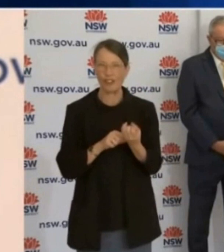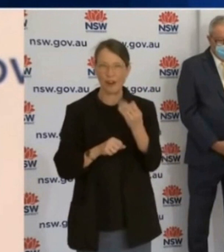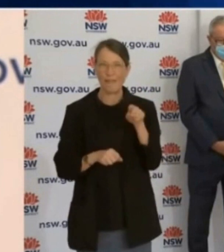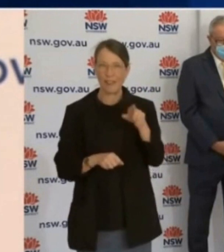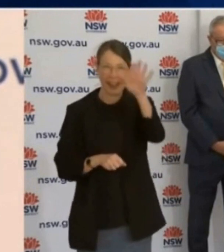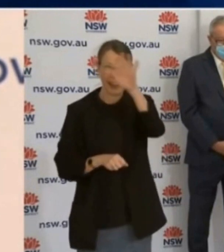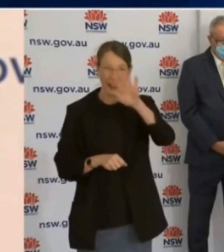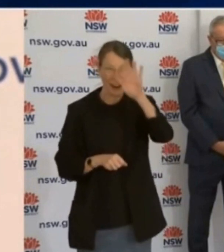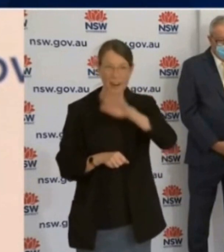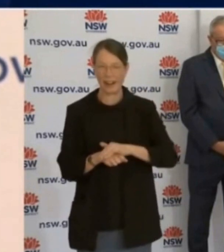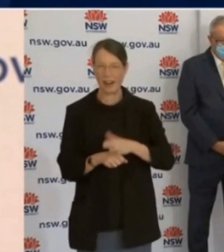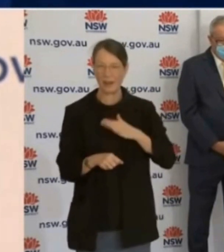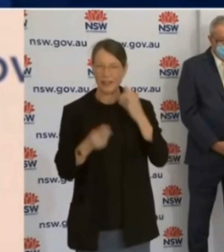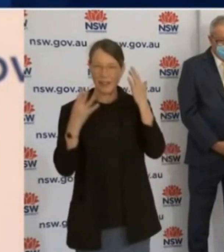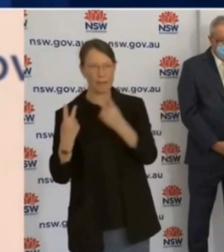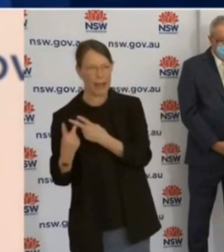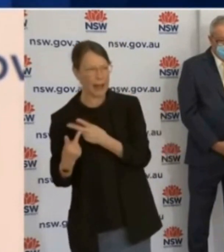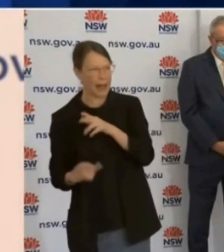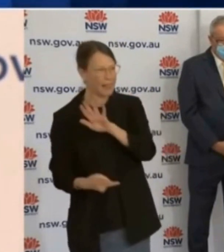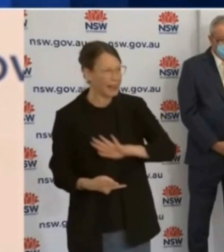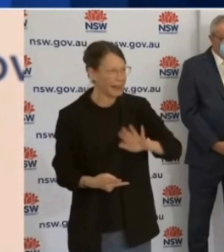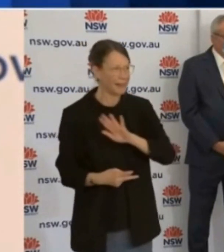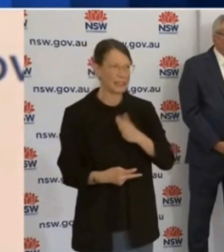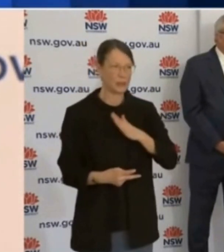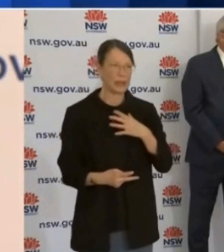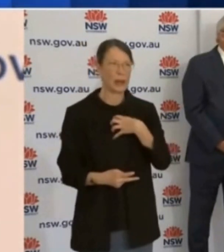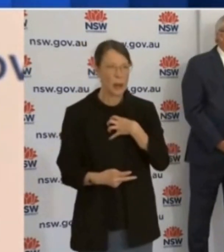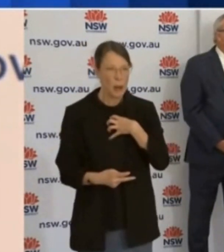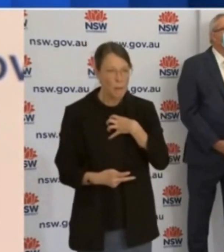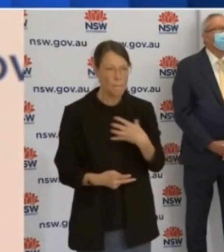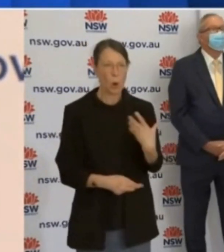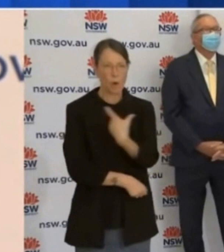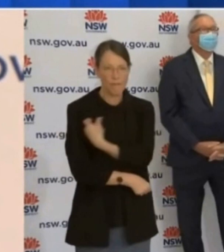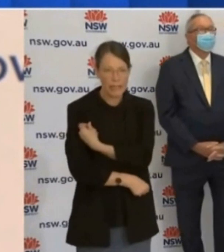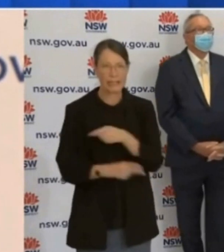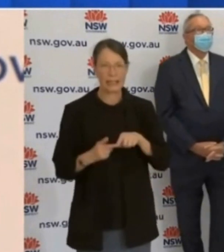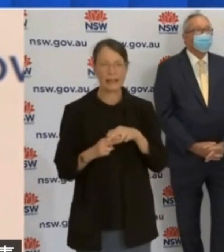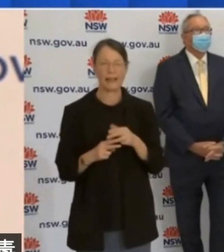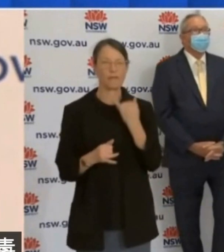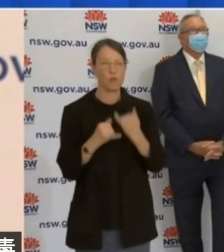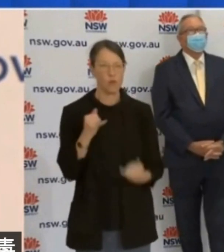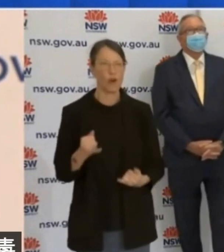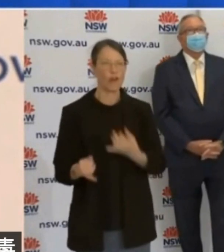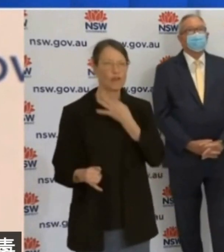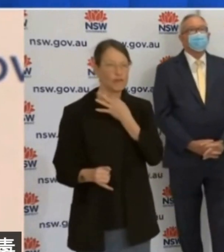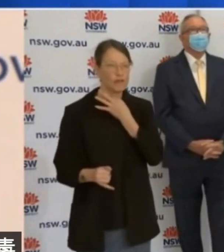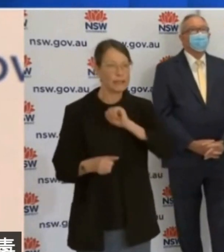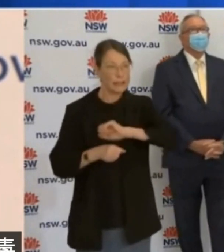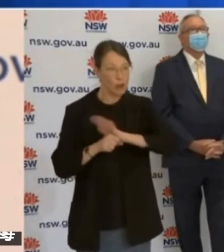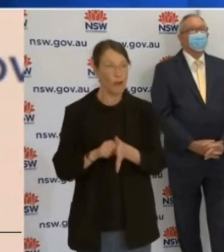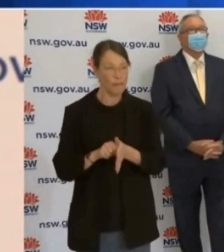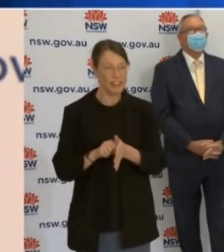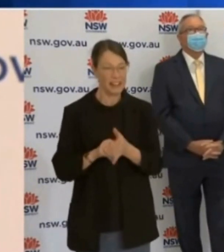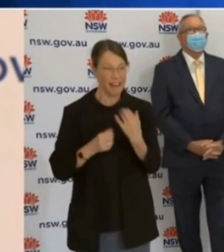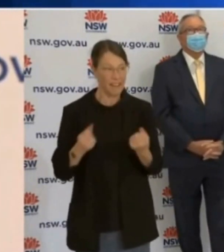keen to make sure that we reduce the spread and increase vaccination in those communities that are especially vulnerable with the virus, and want to make sure that